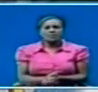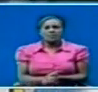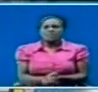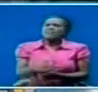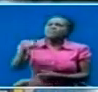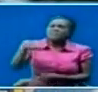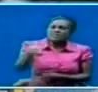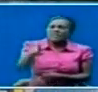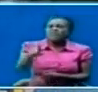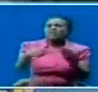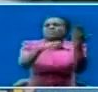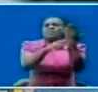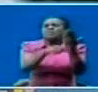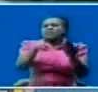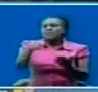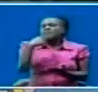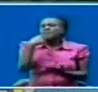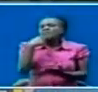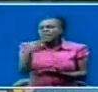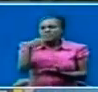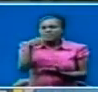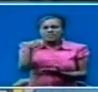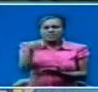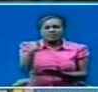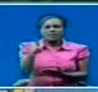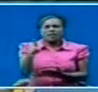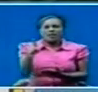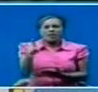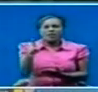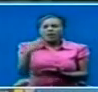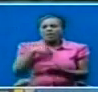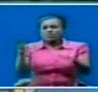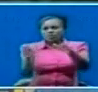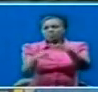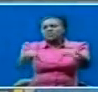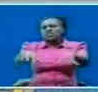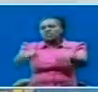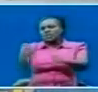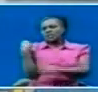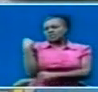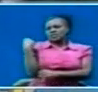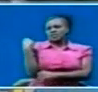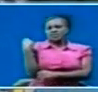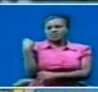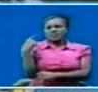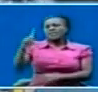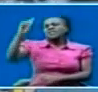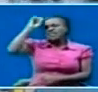because he mentioned that he was running as a deputy chairman recently. Honorable